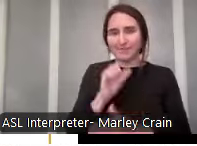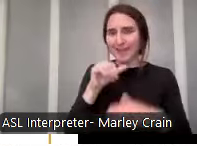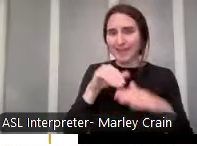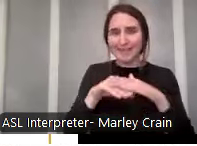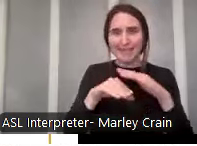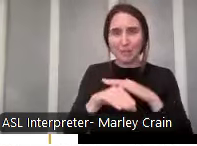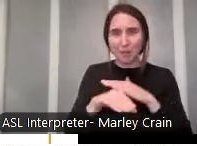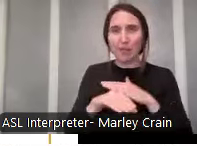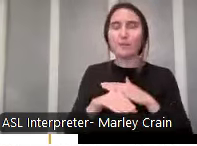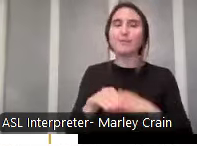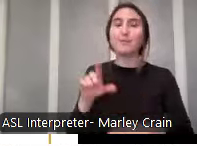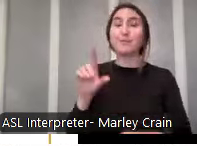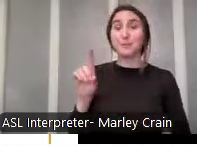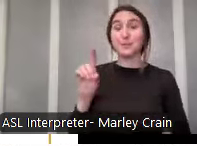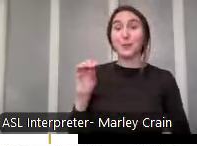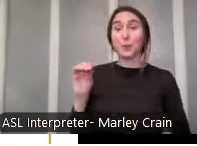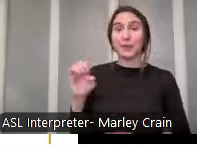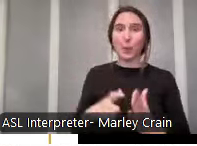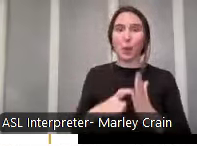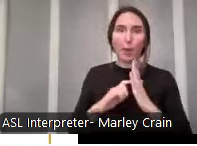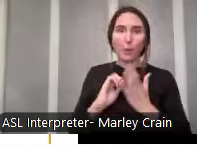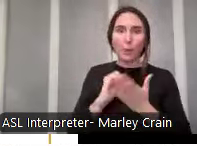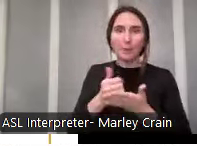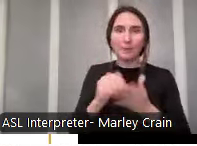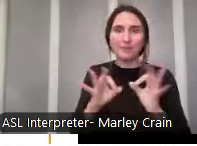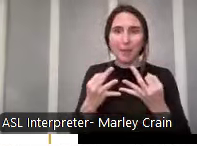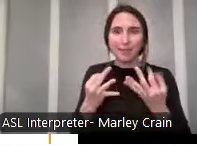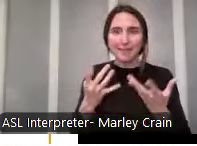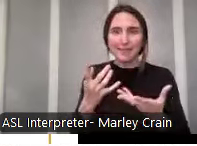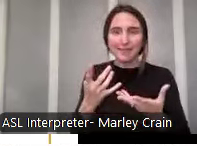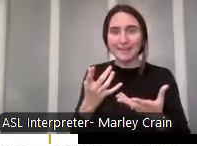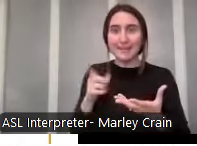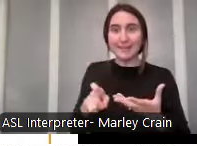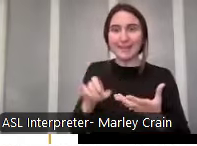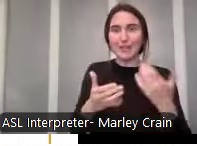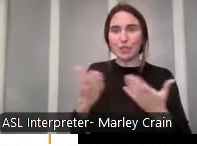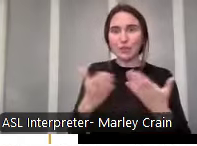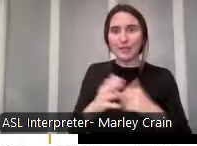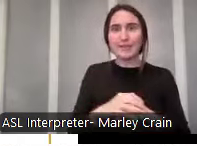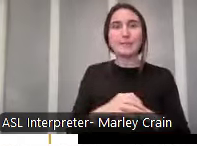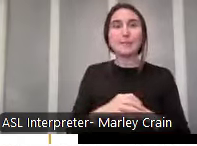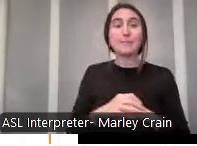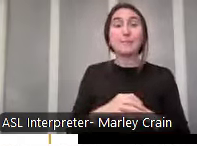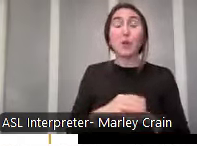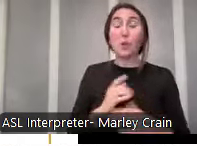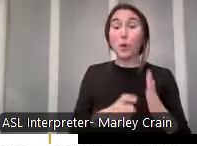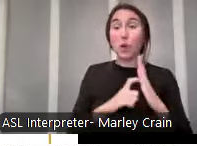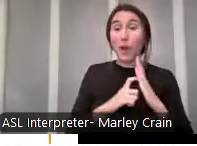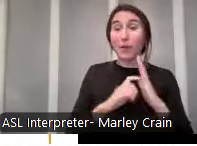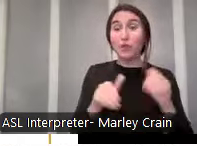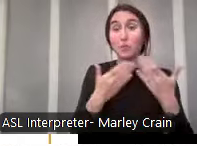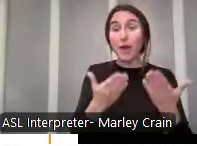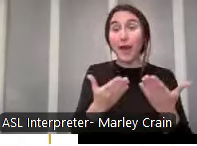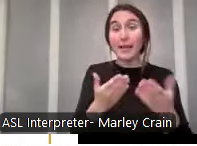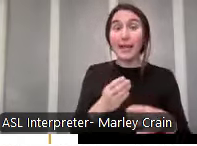need this. And although they're not required to provide a barrier-free site to a parent who uses a wheelchair,